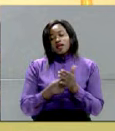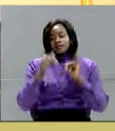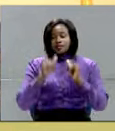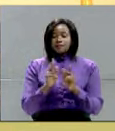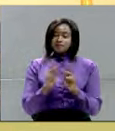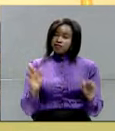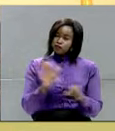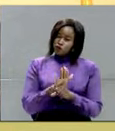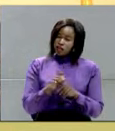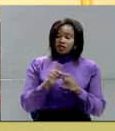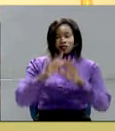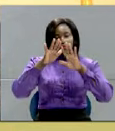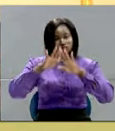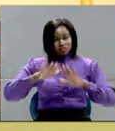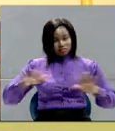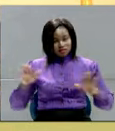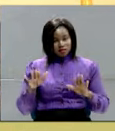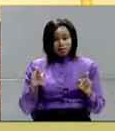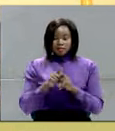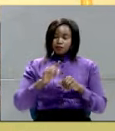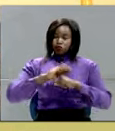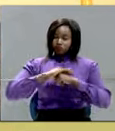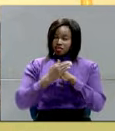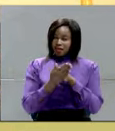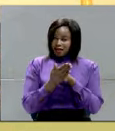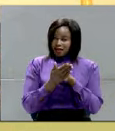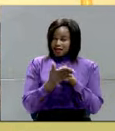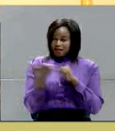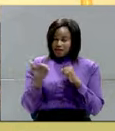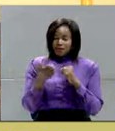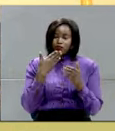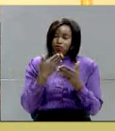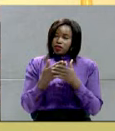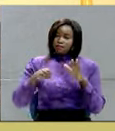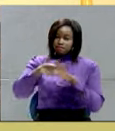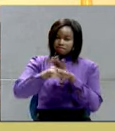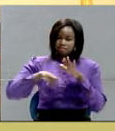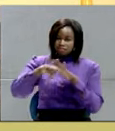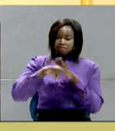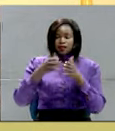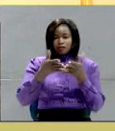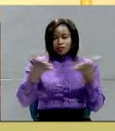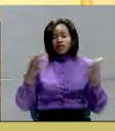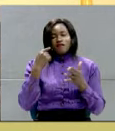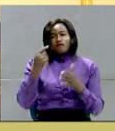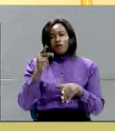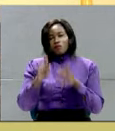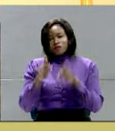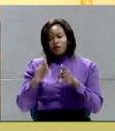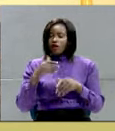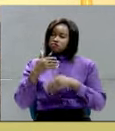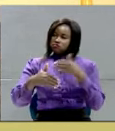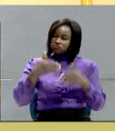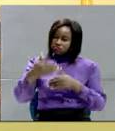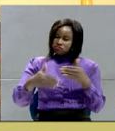peaceful and stable. This has created an enabling environment for our people to move on